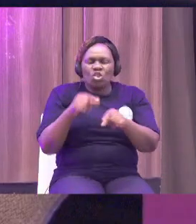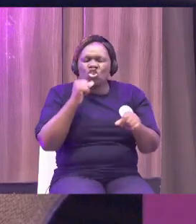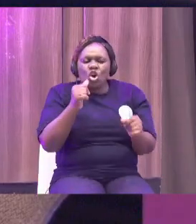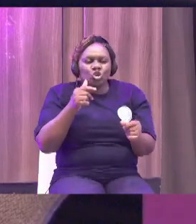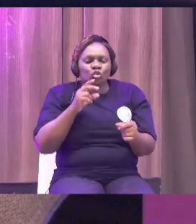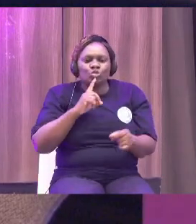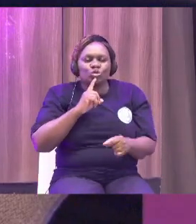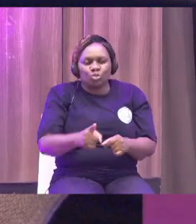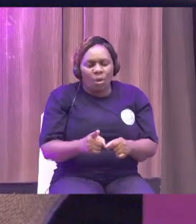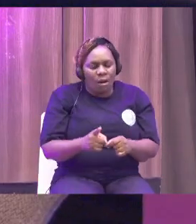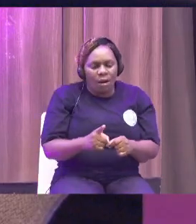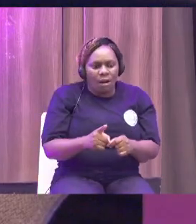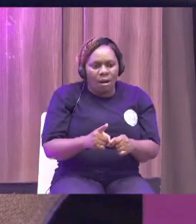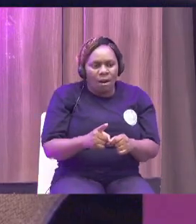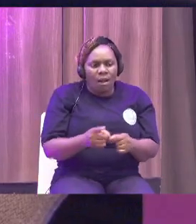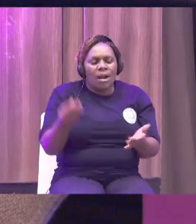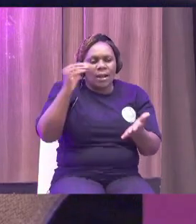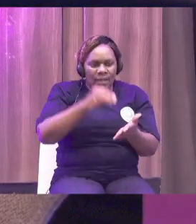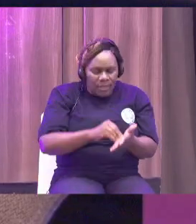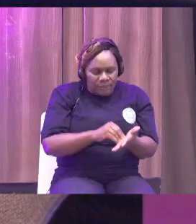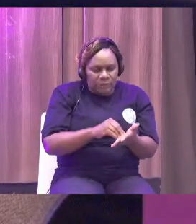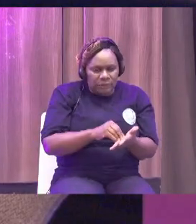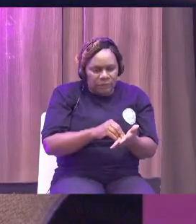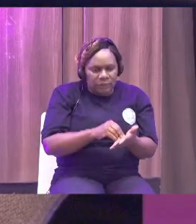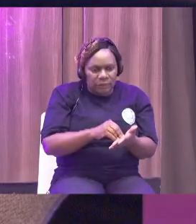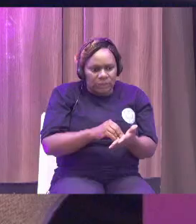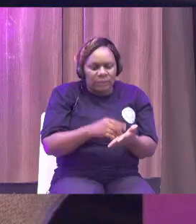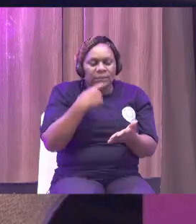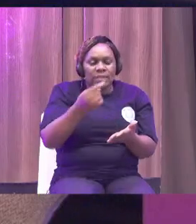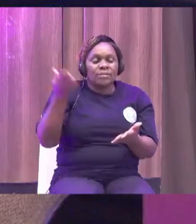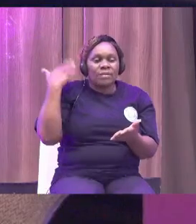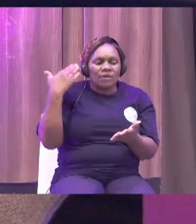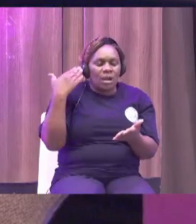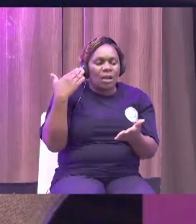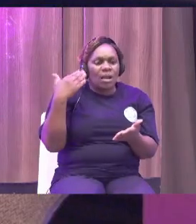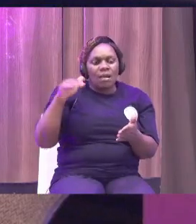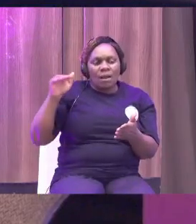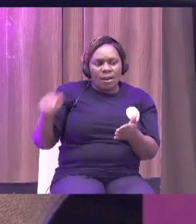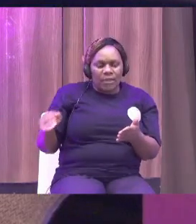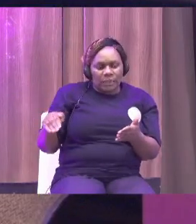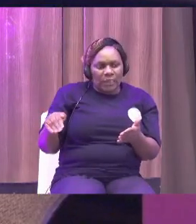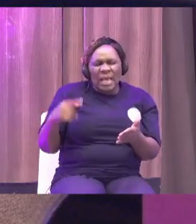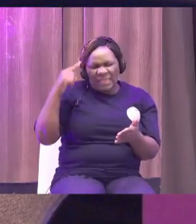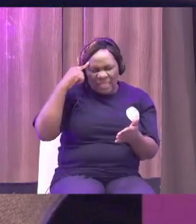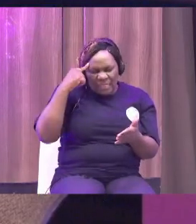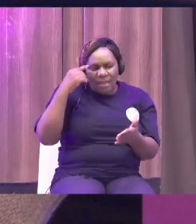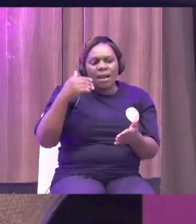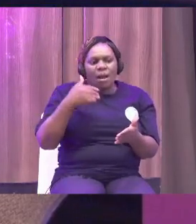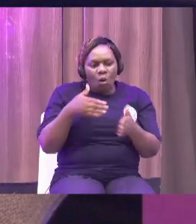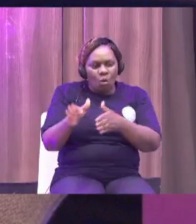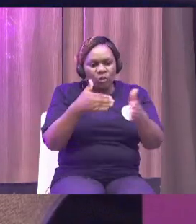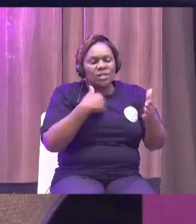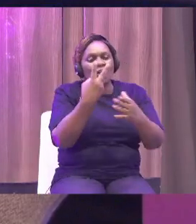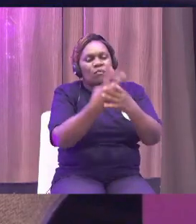sure that again, as I said earlier, I think there's room to have